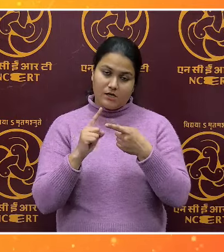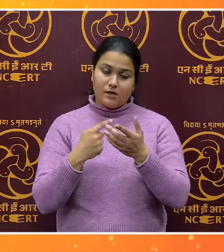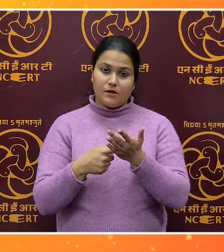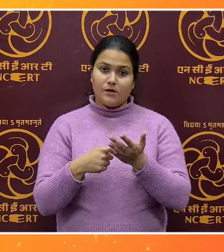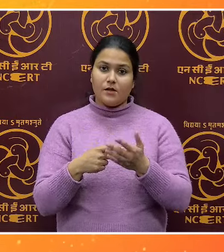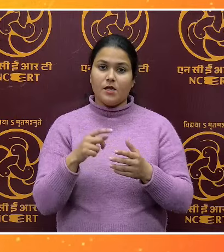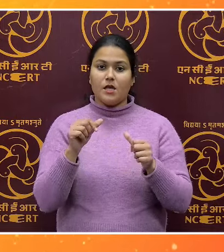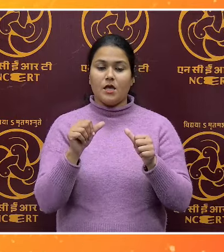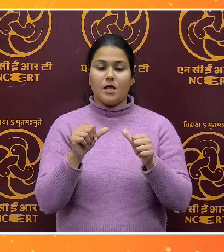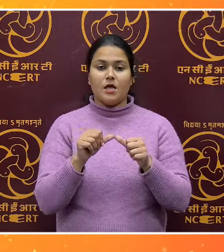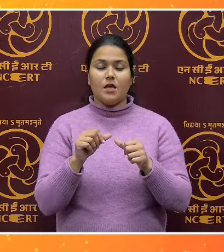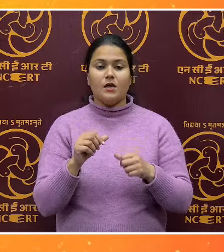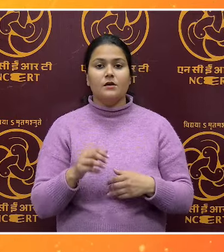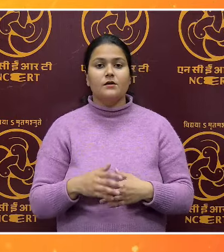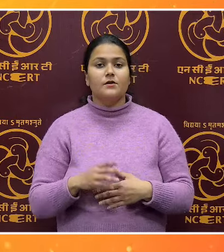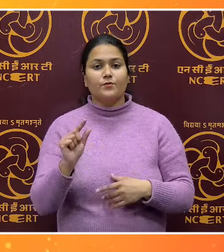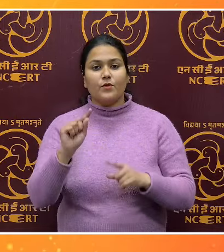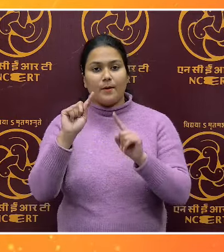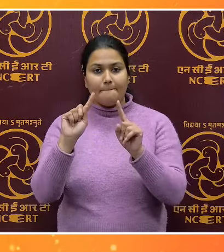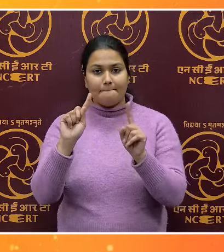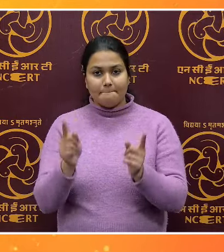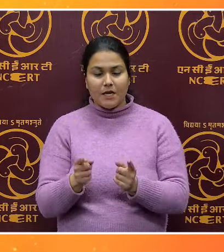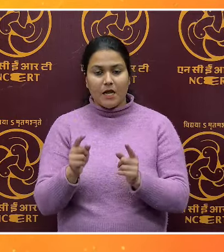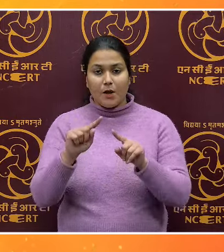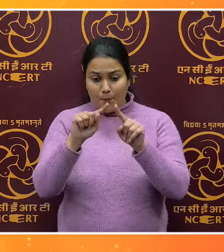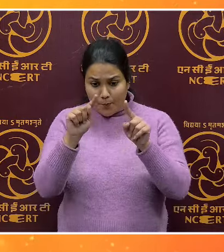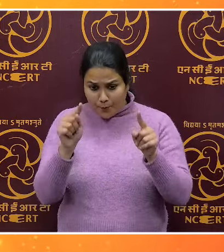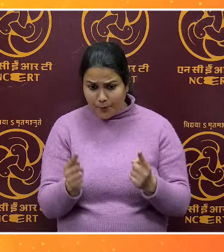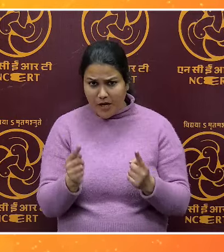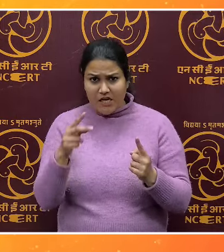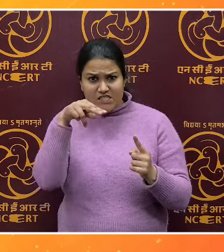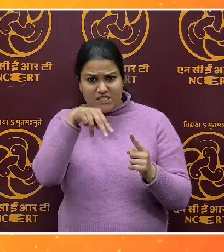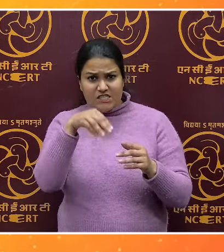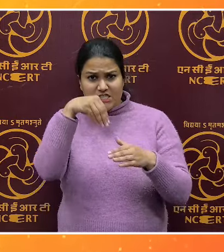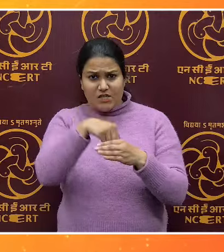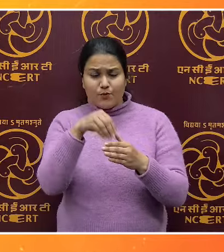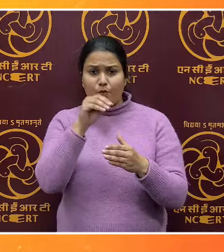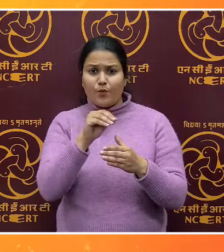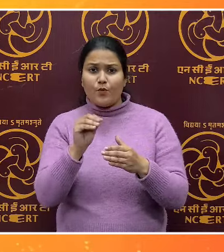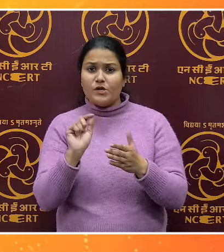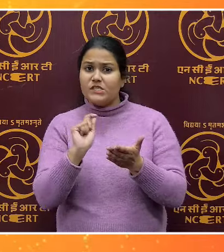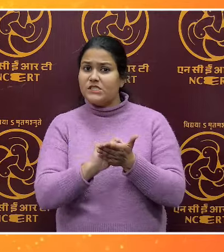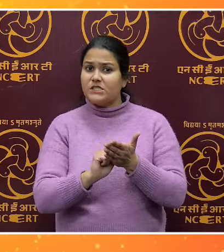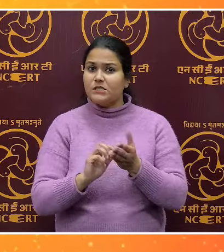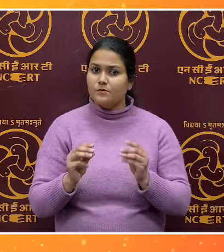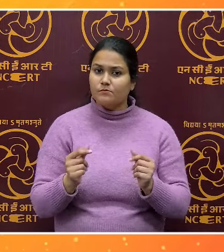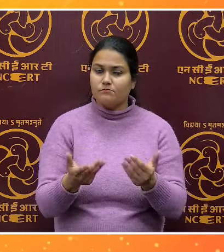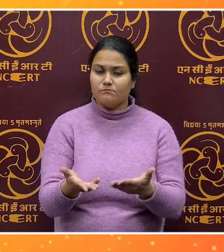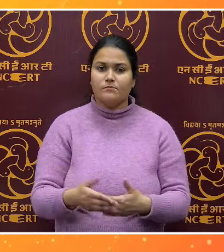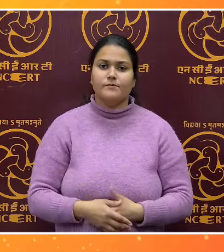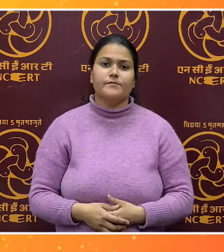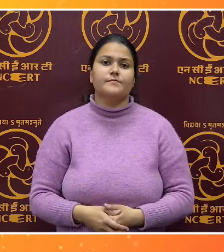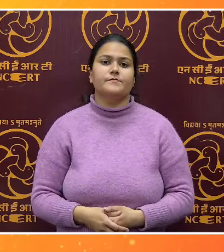negative. This square bracket inside area, that is called coordination sphere.